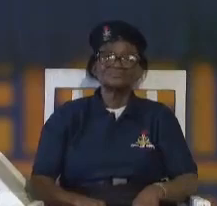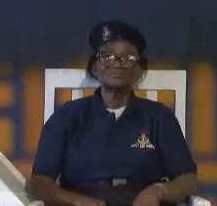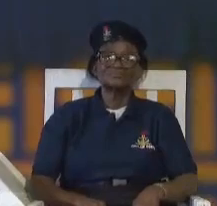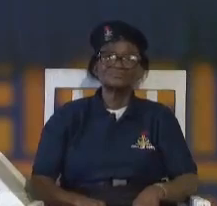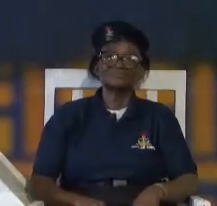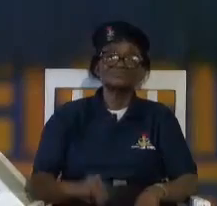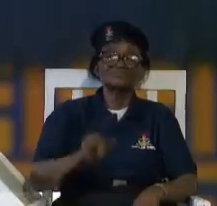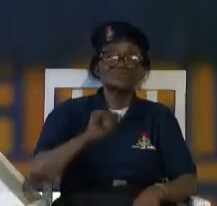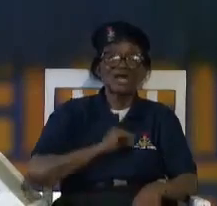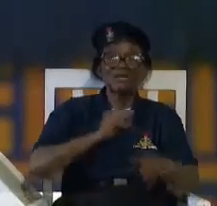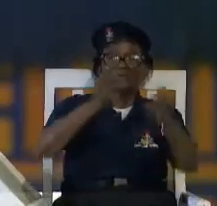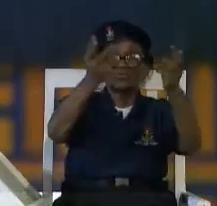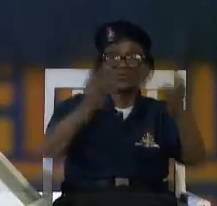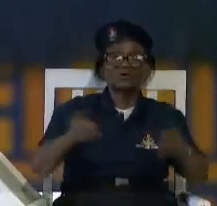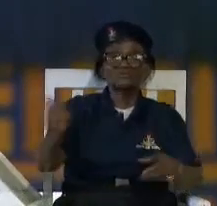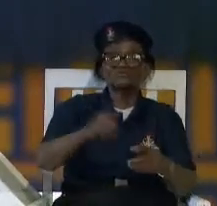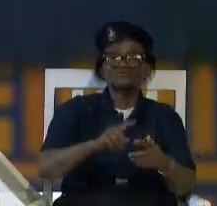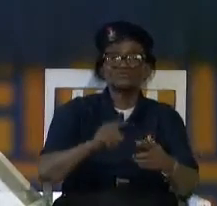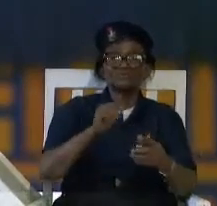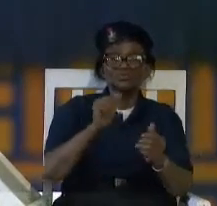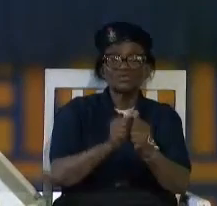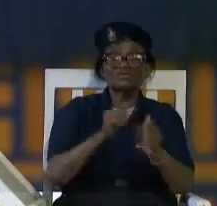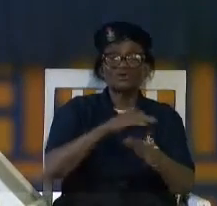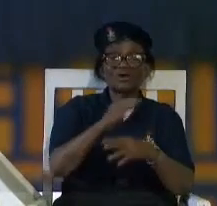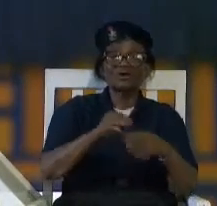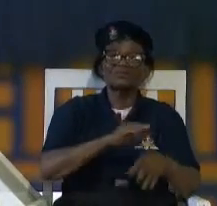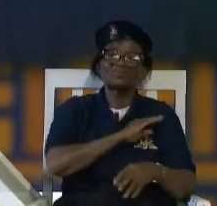And I want you with all boldness to tell your neighbor,